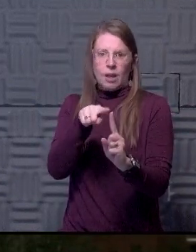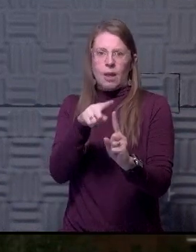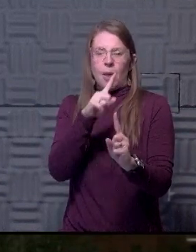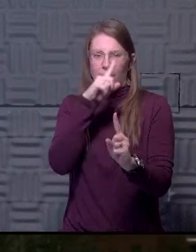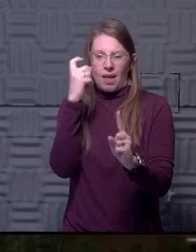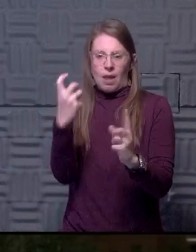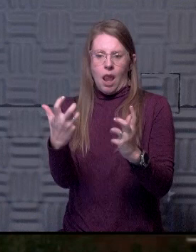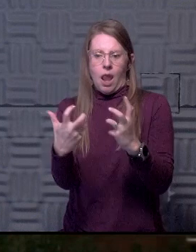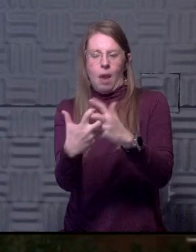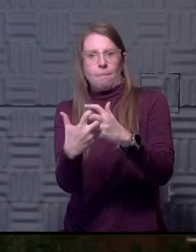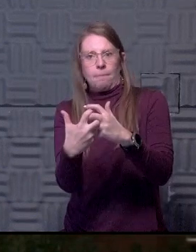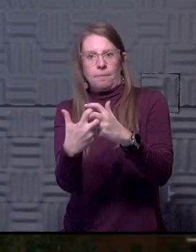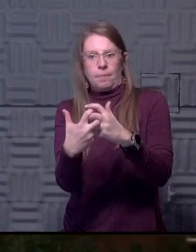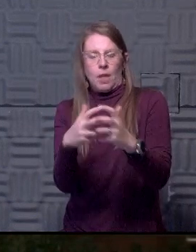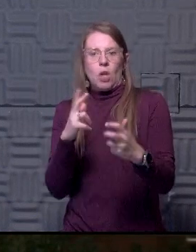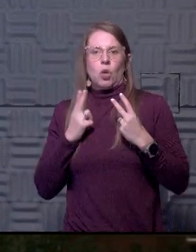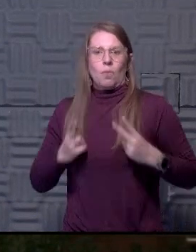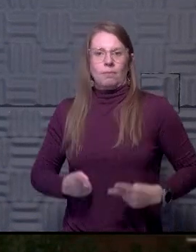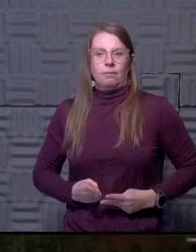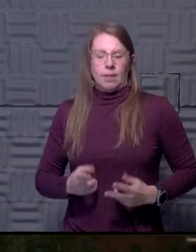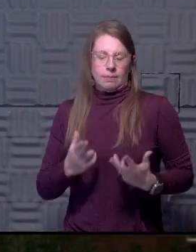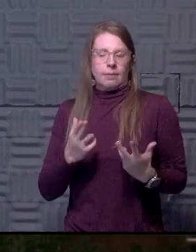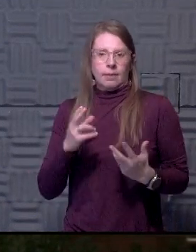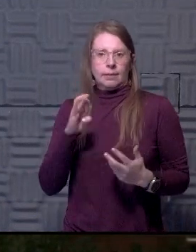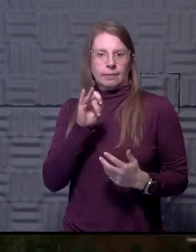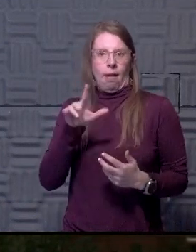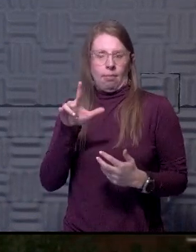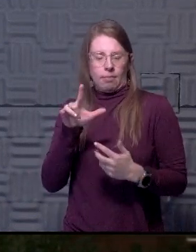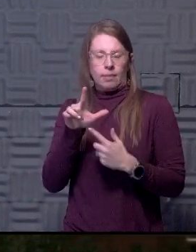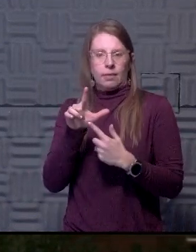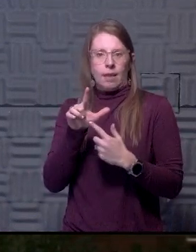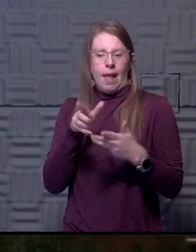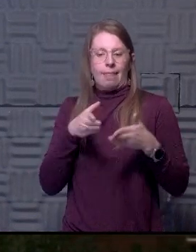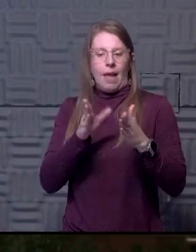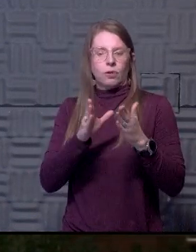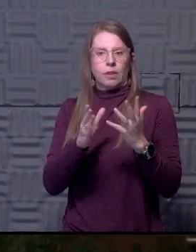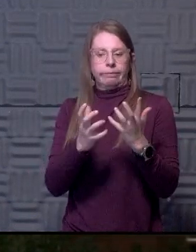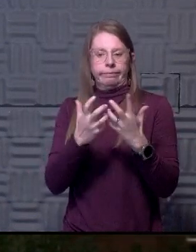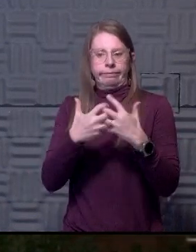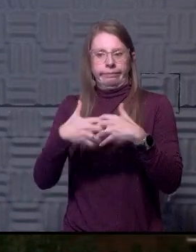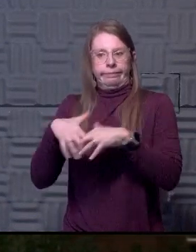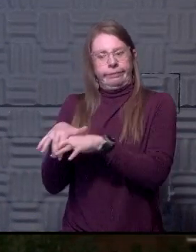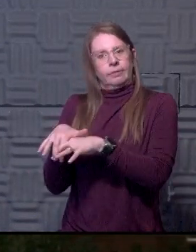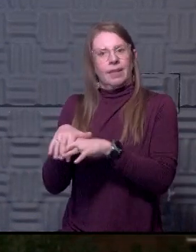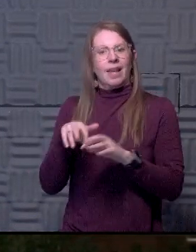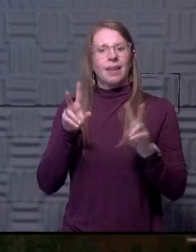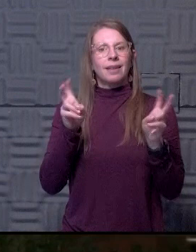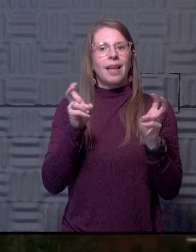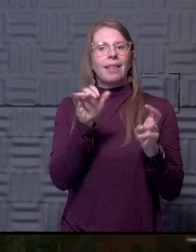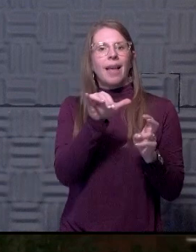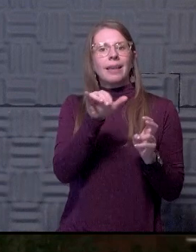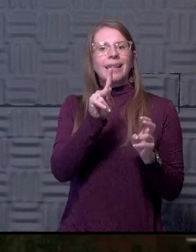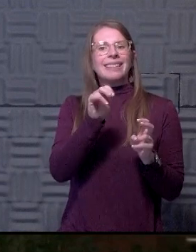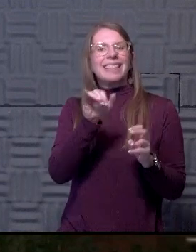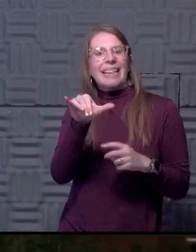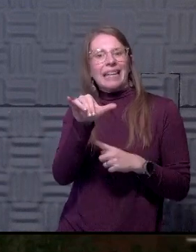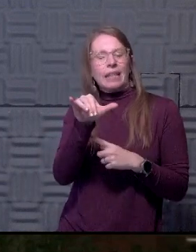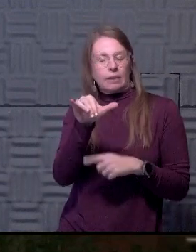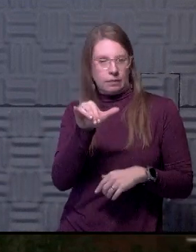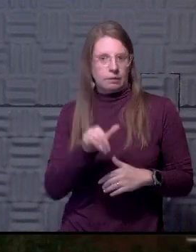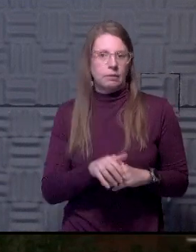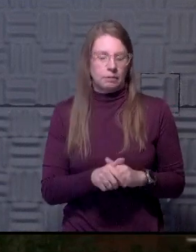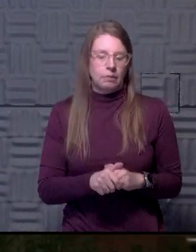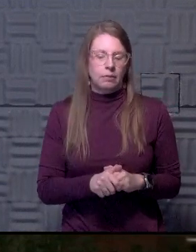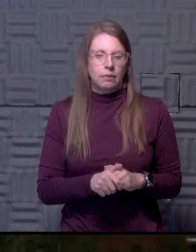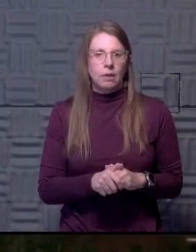hooks into the human cell and allows it to get inside. It's kind of like the key to the human cell. So